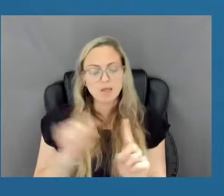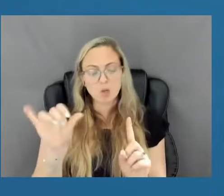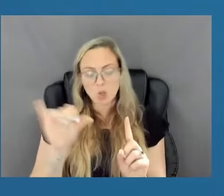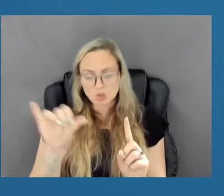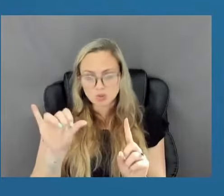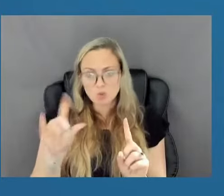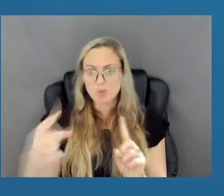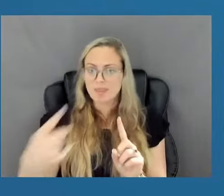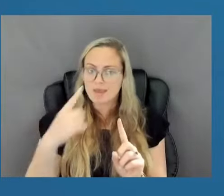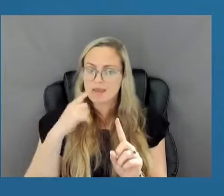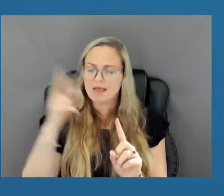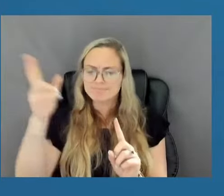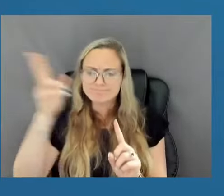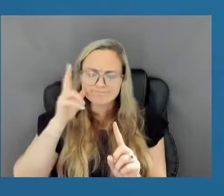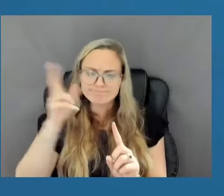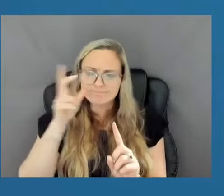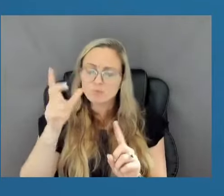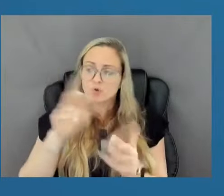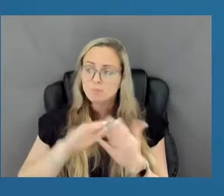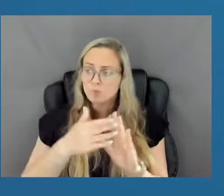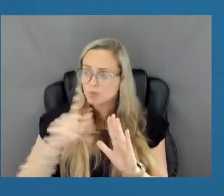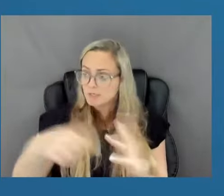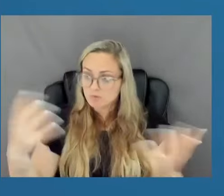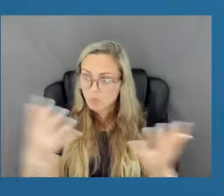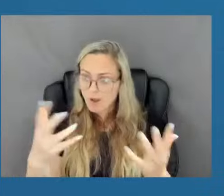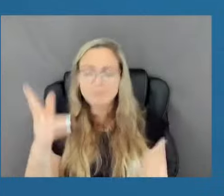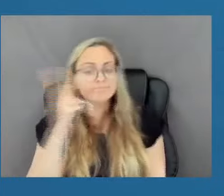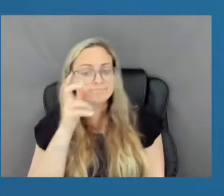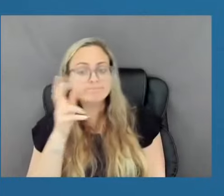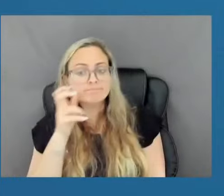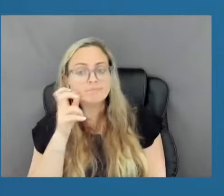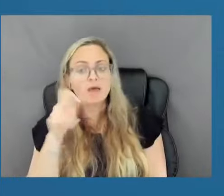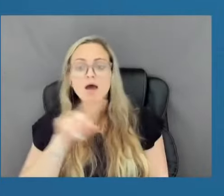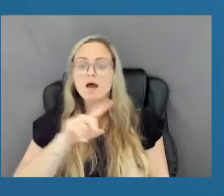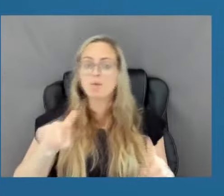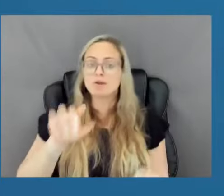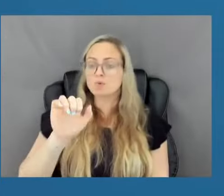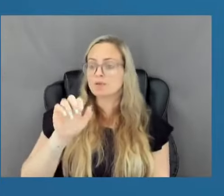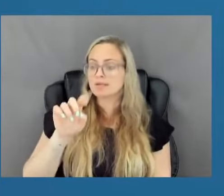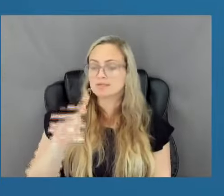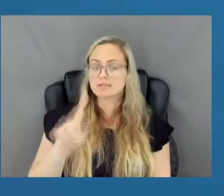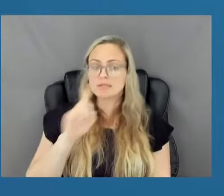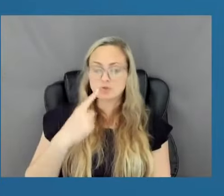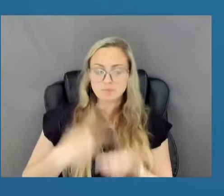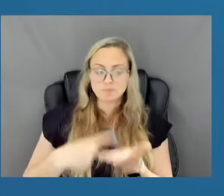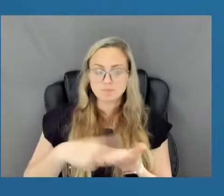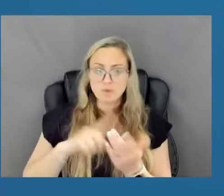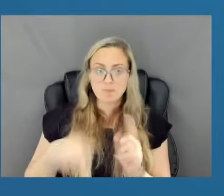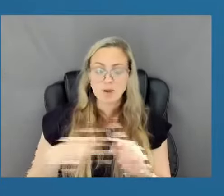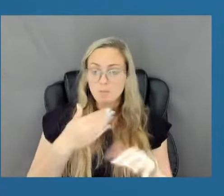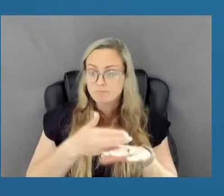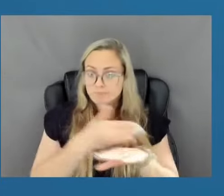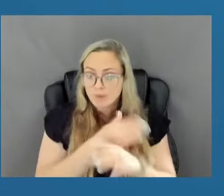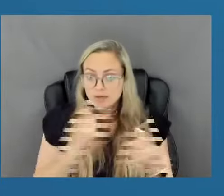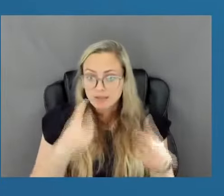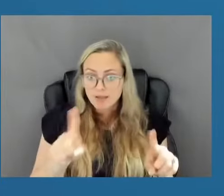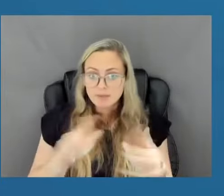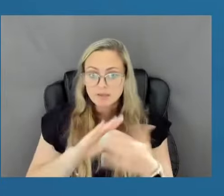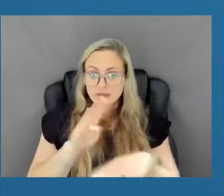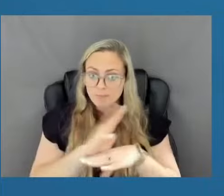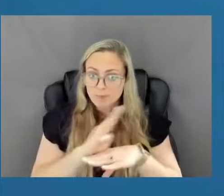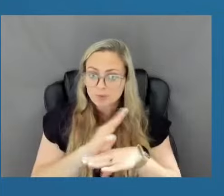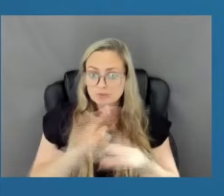have listened to the community. Just a week ago, I went over to ESD to get briefed on what progress was happening in the commercial districts,